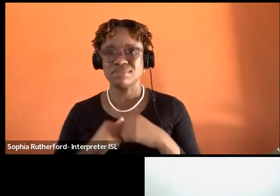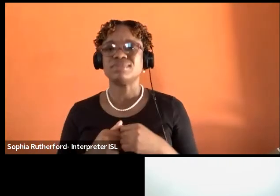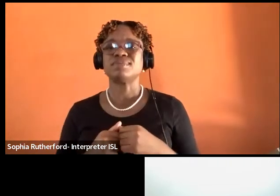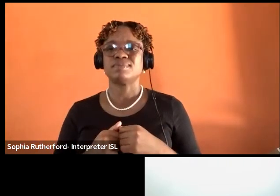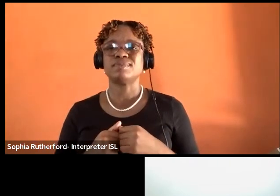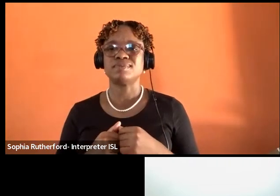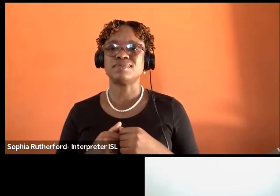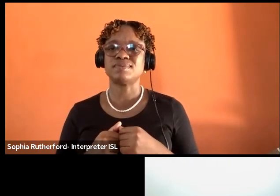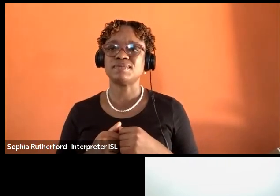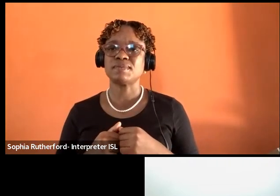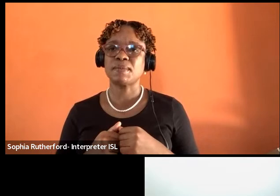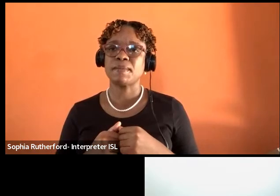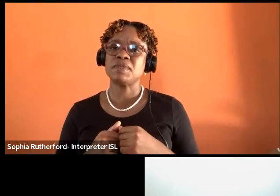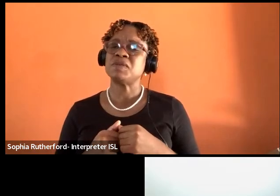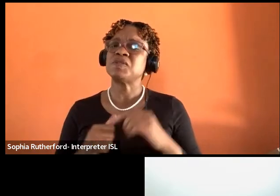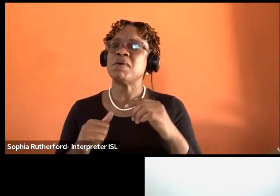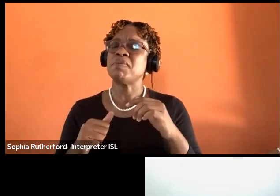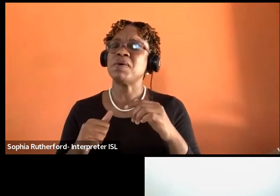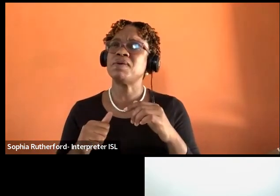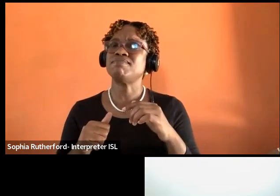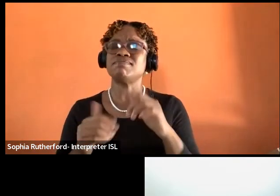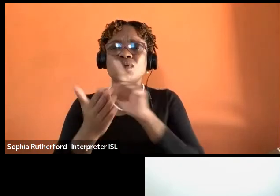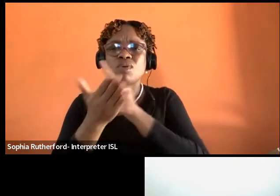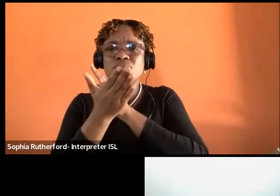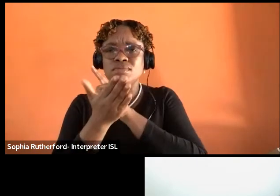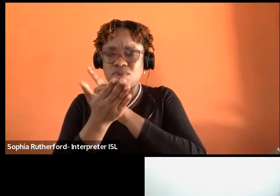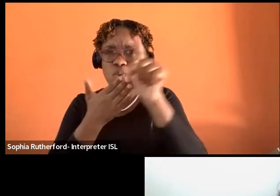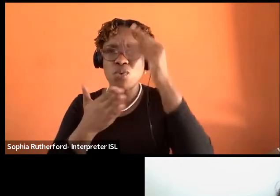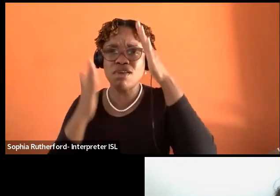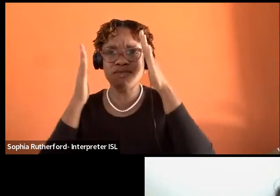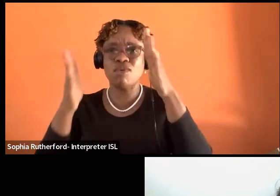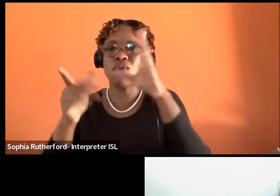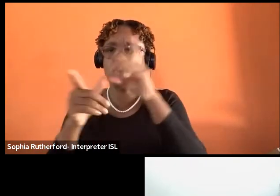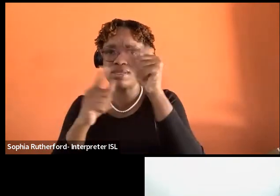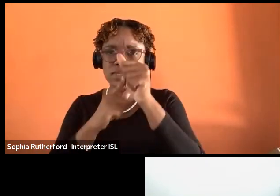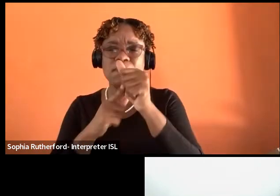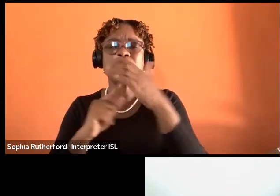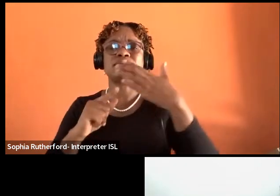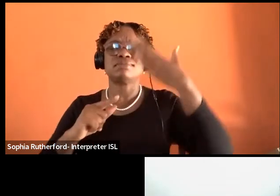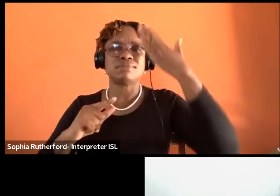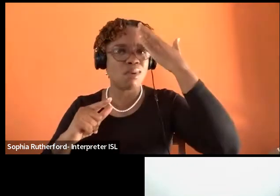largely around Disability Awareness Week in December,